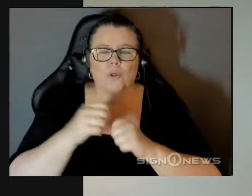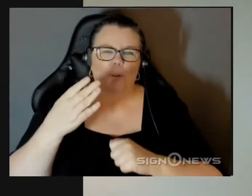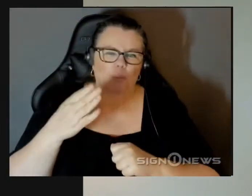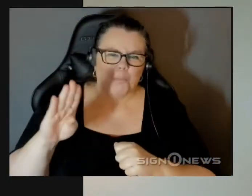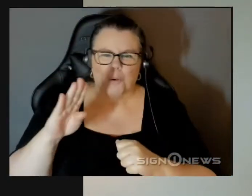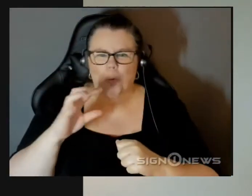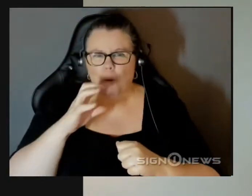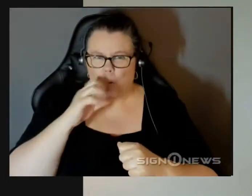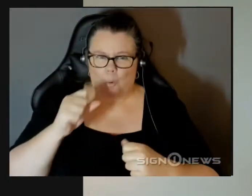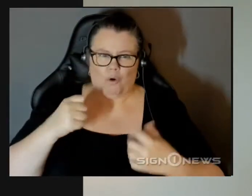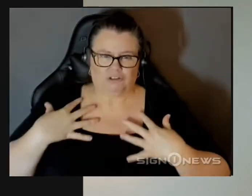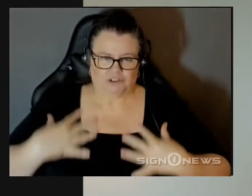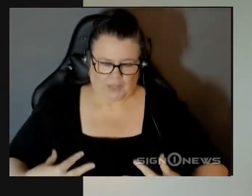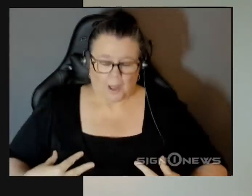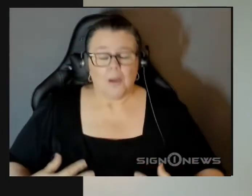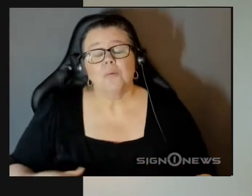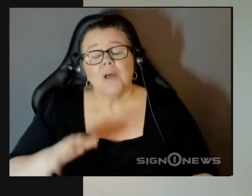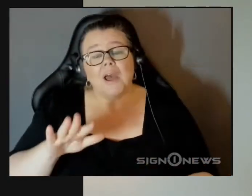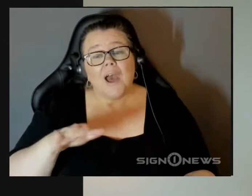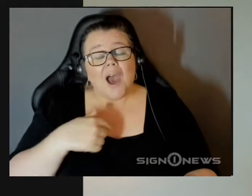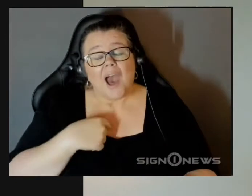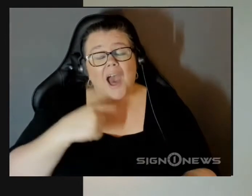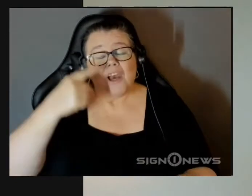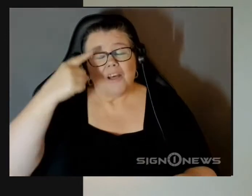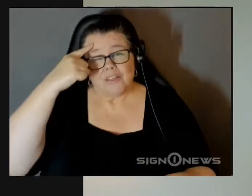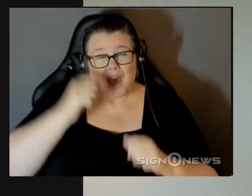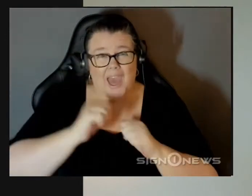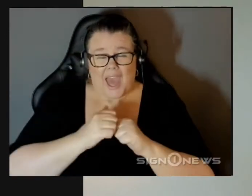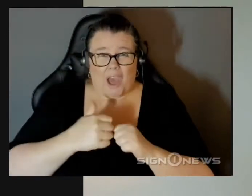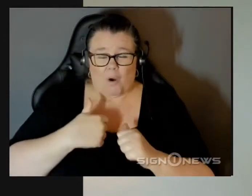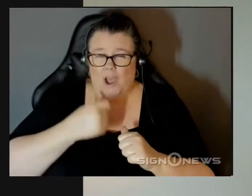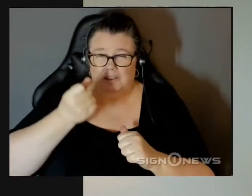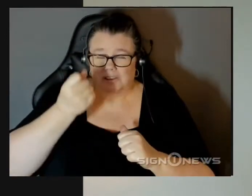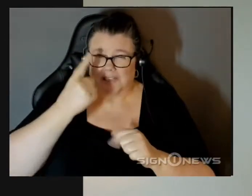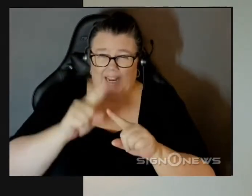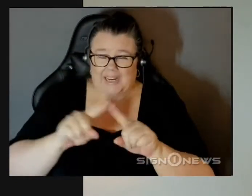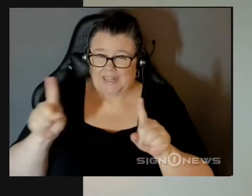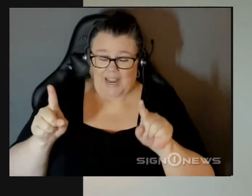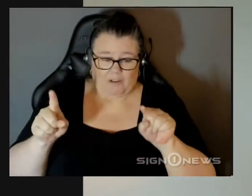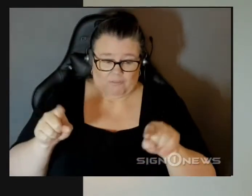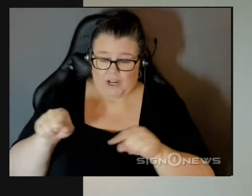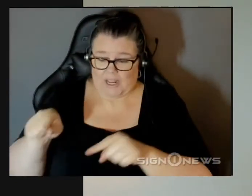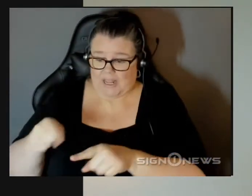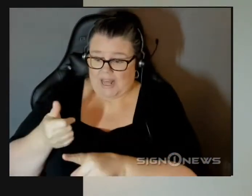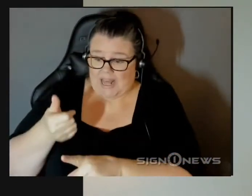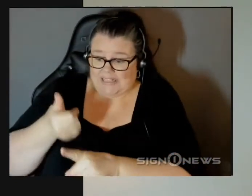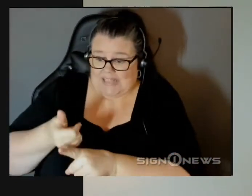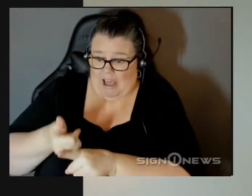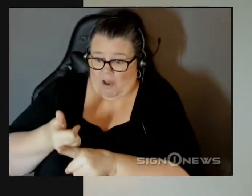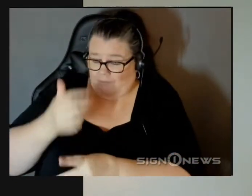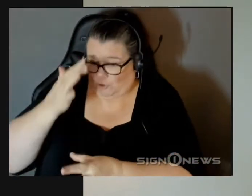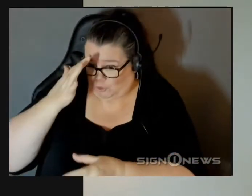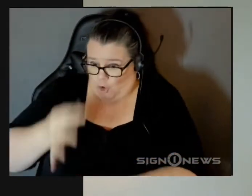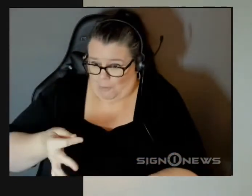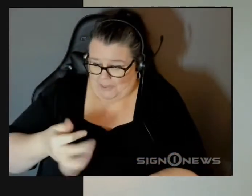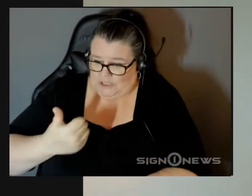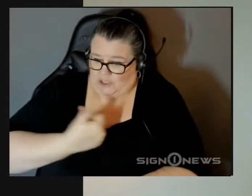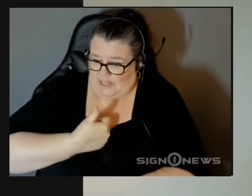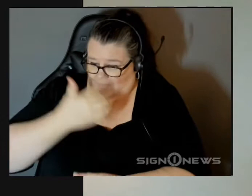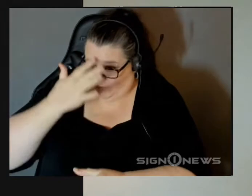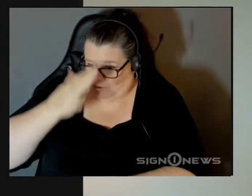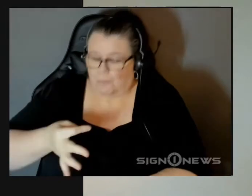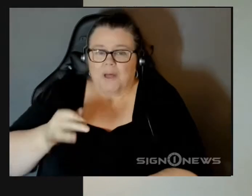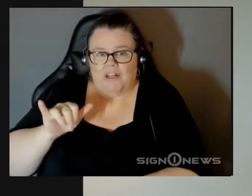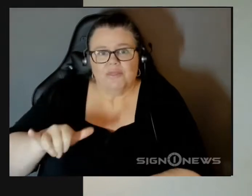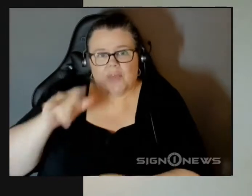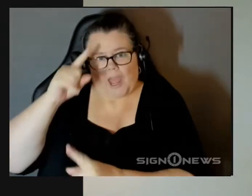I think the way I try to remember these things is that self-determination is the goal, right? Self-determination being the